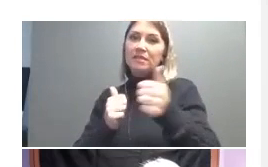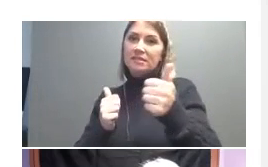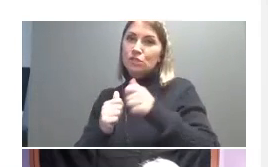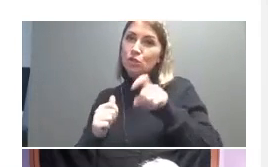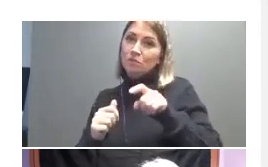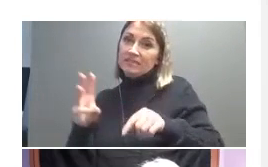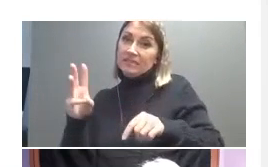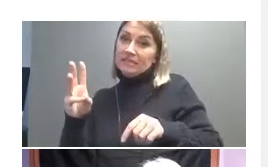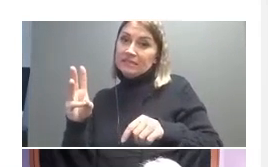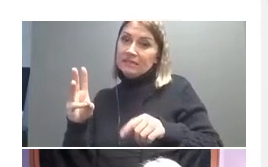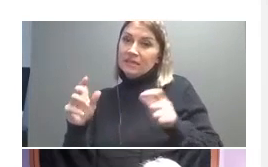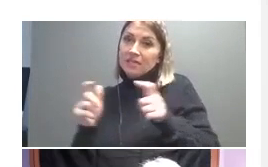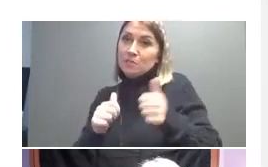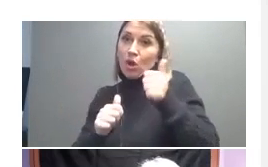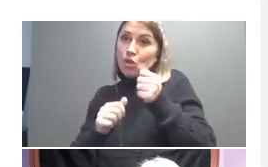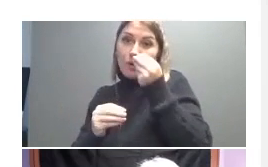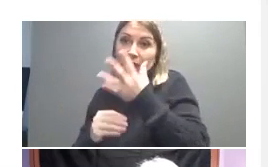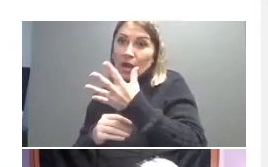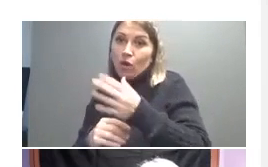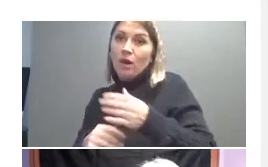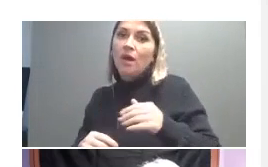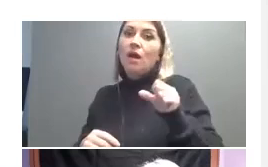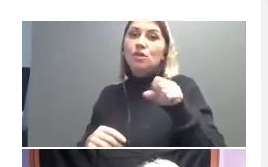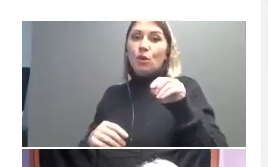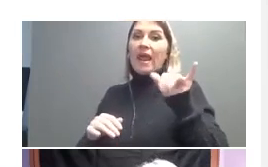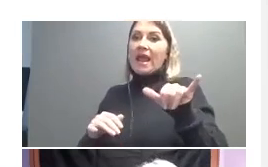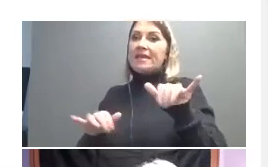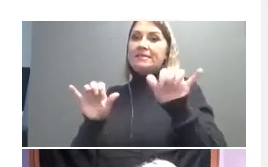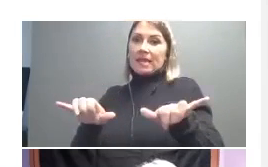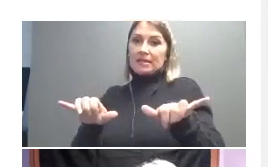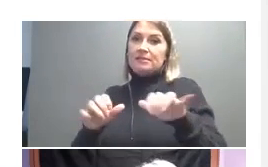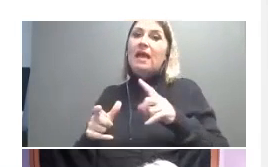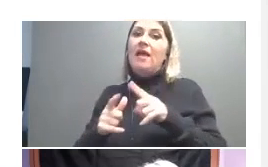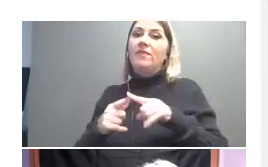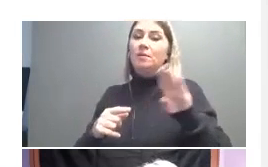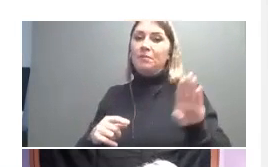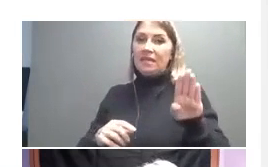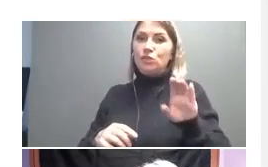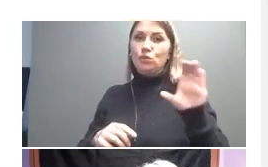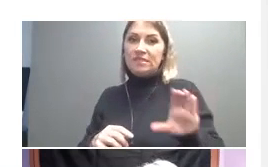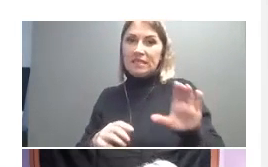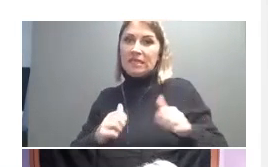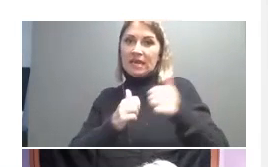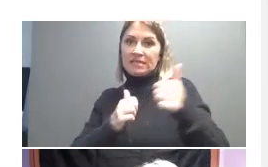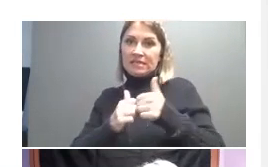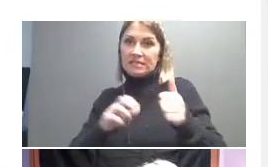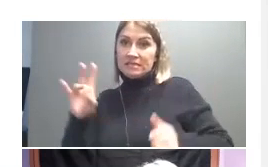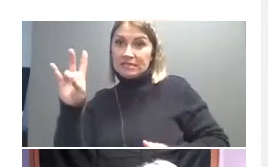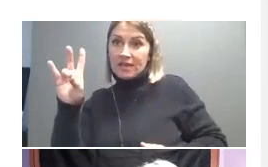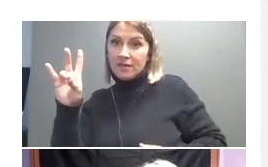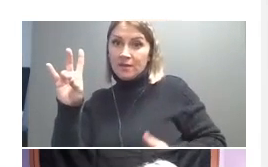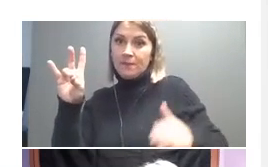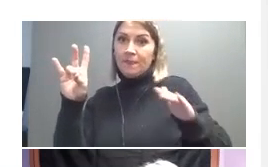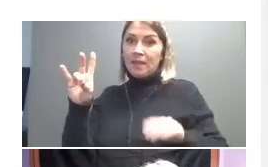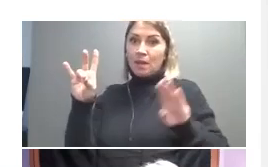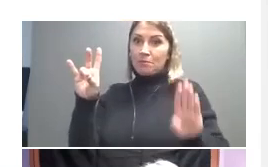smaller, we don't care. So A remains unchanged. Then we have B to C. current distance of C is 7, B